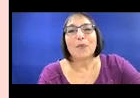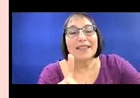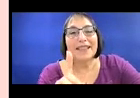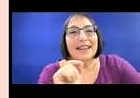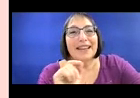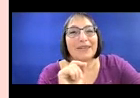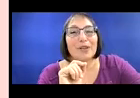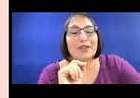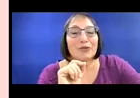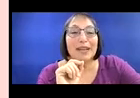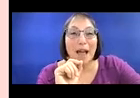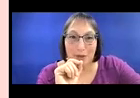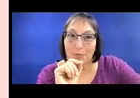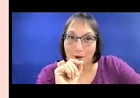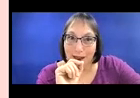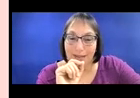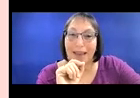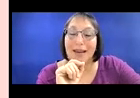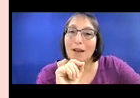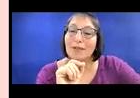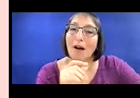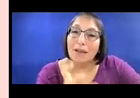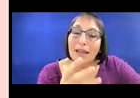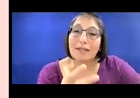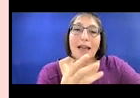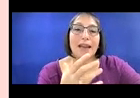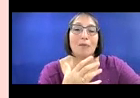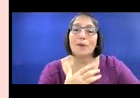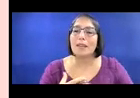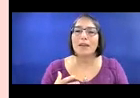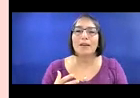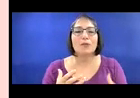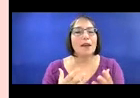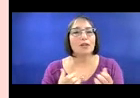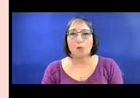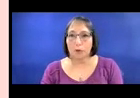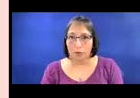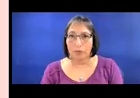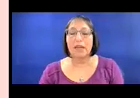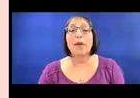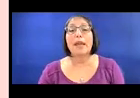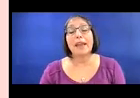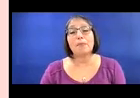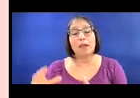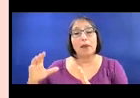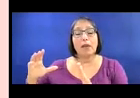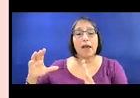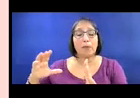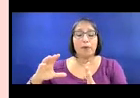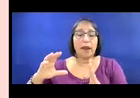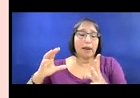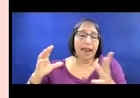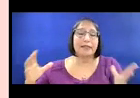One of the things, really, truly happy surprise, in amongst all the anxiety and really trying to support the students any way I can, and by the way,